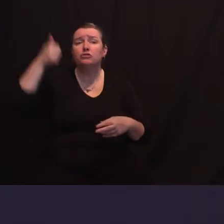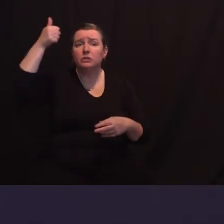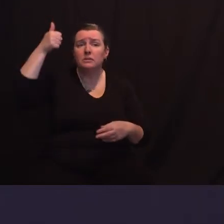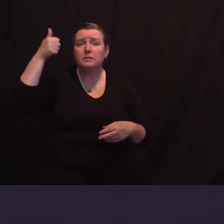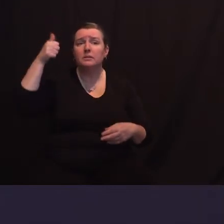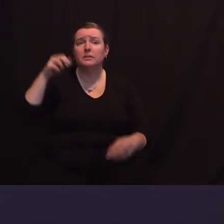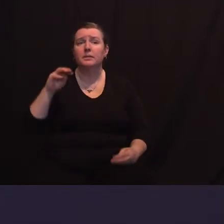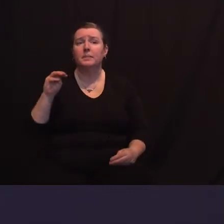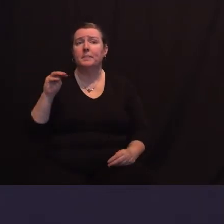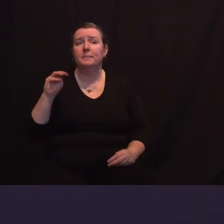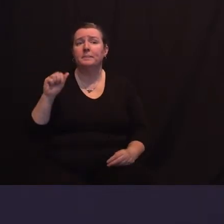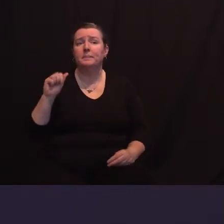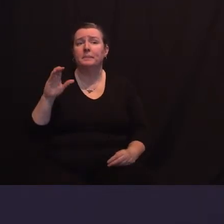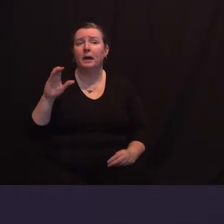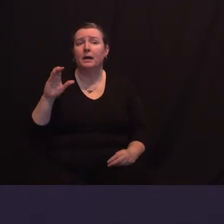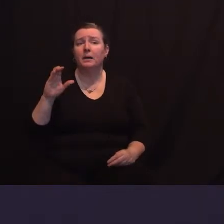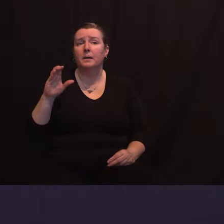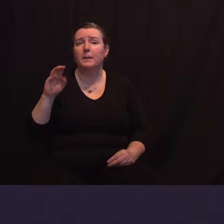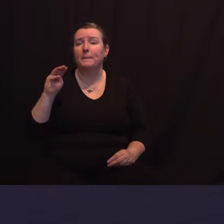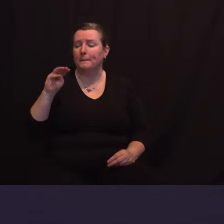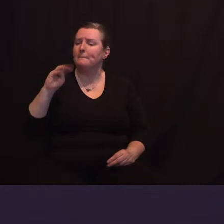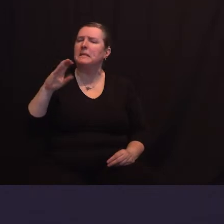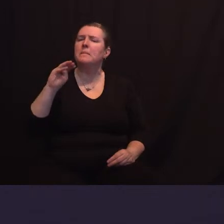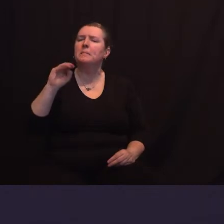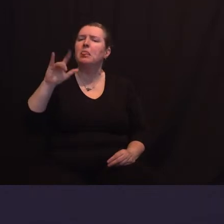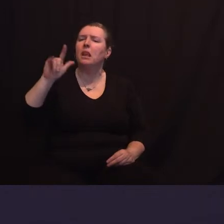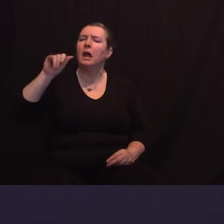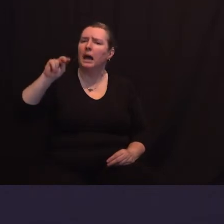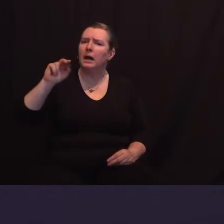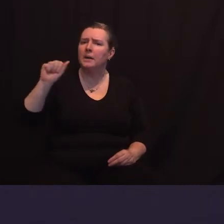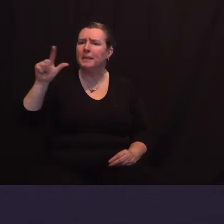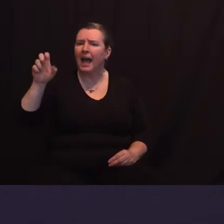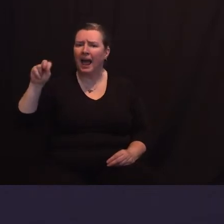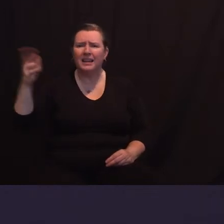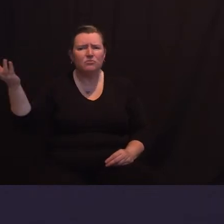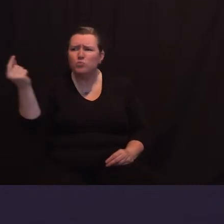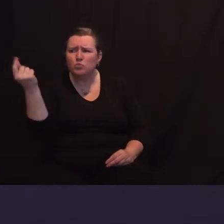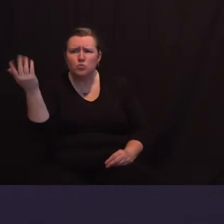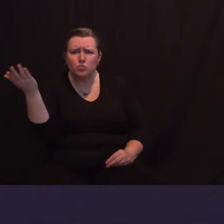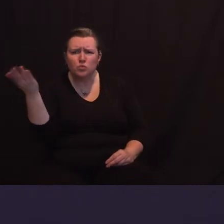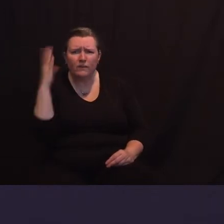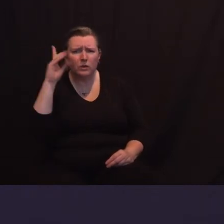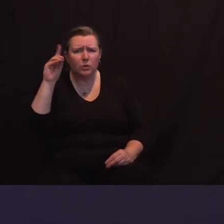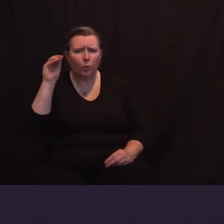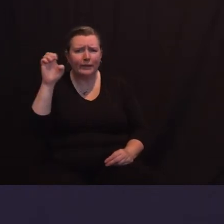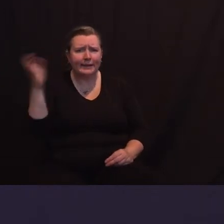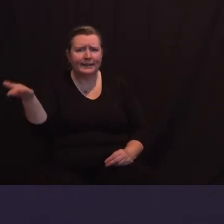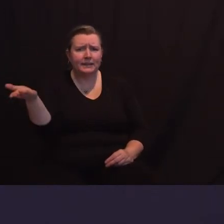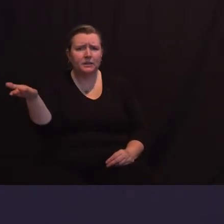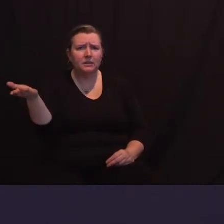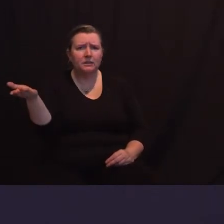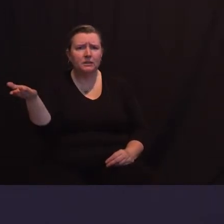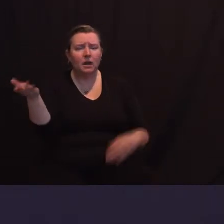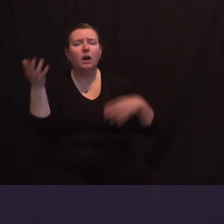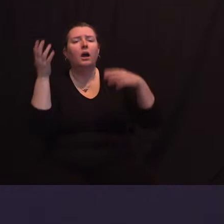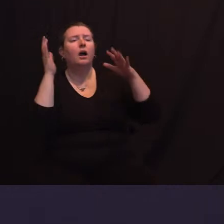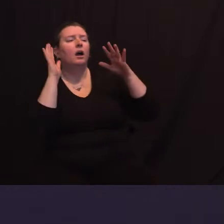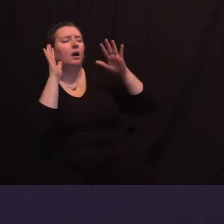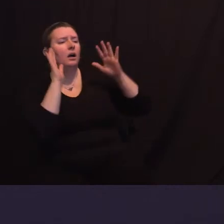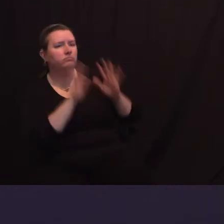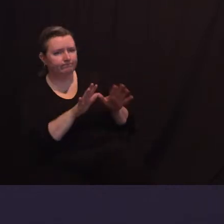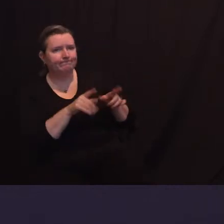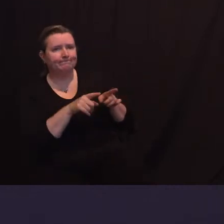You'll be sorely disappointed by all the answers. Pat is an extraordinary leader, among the very